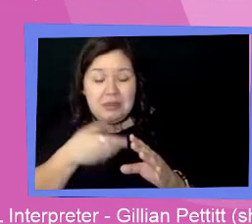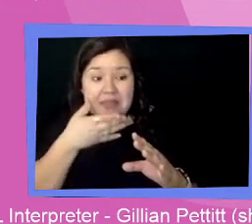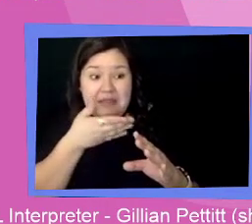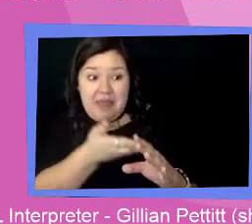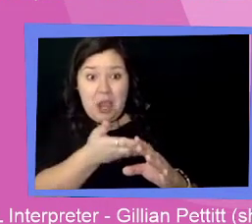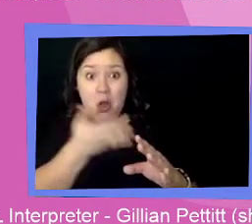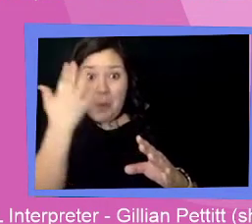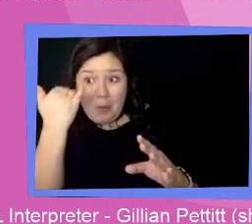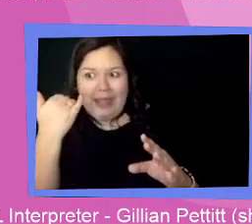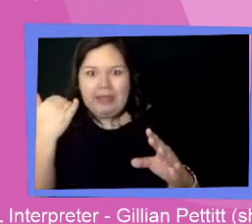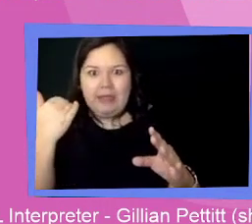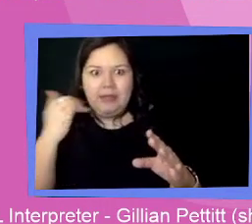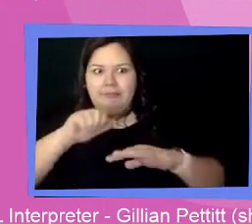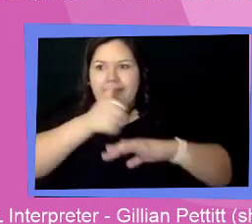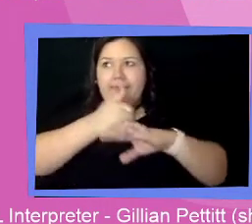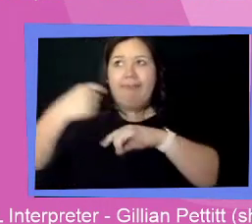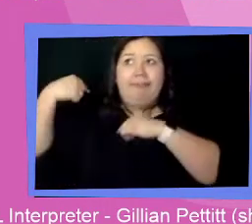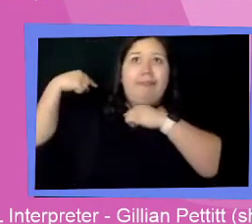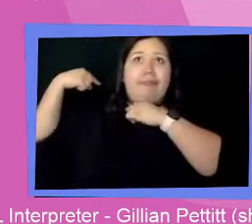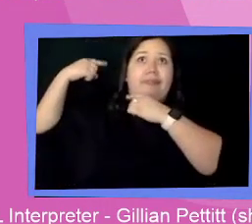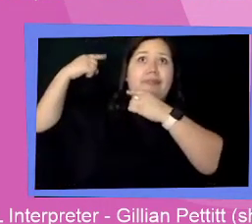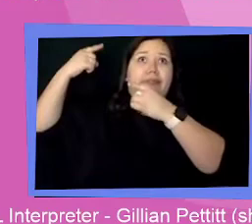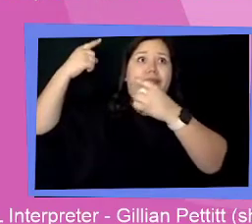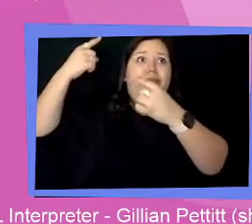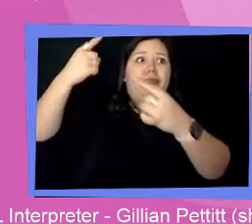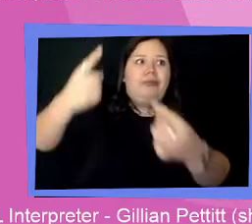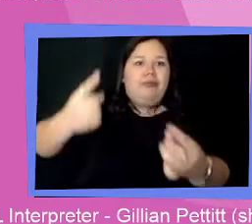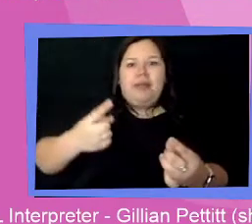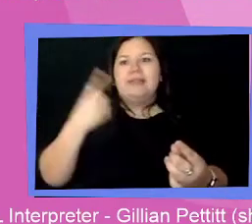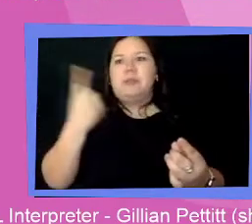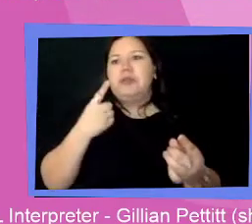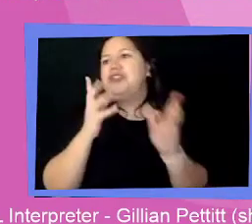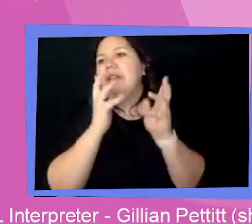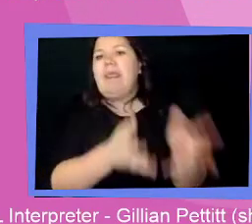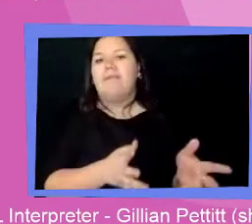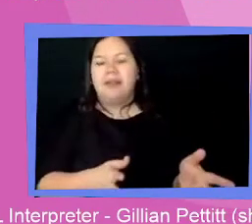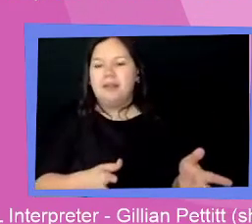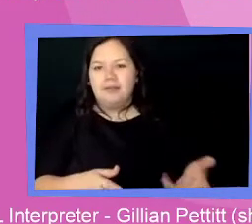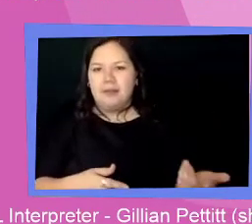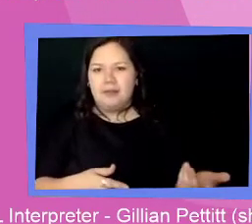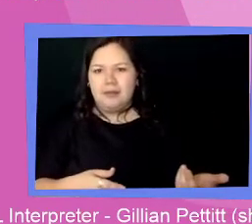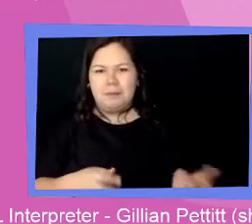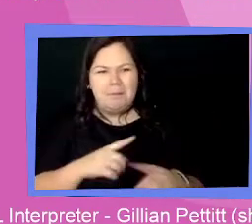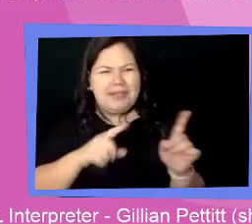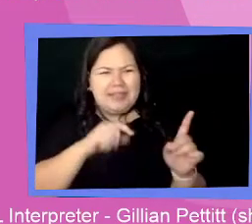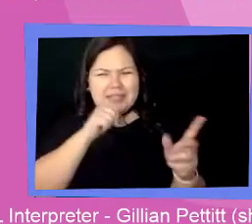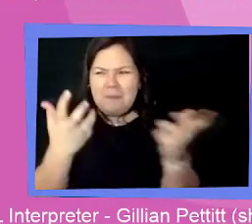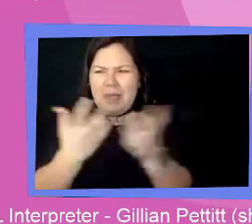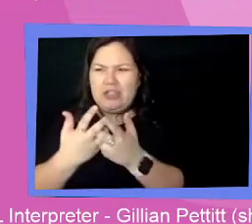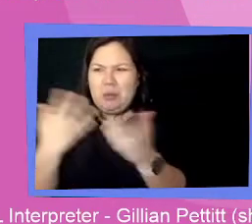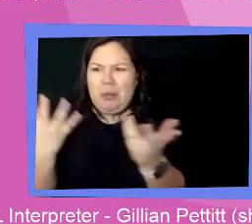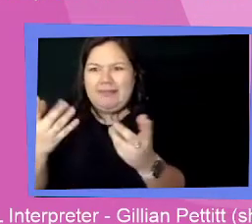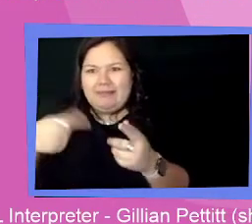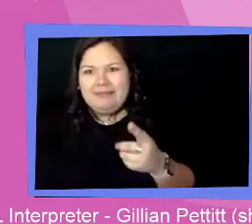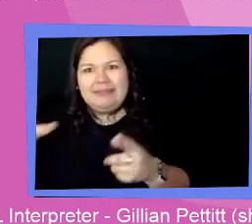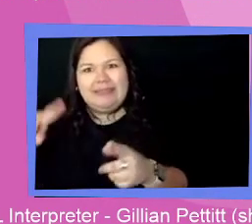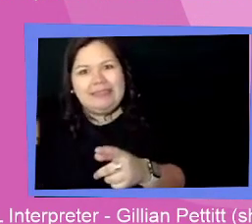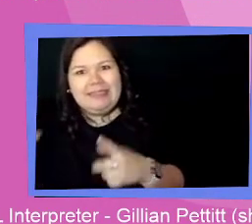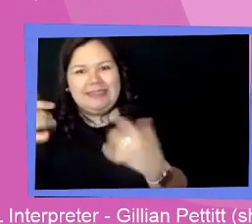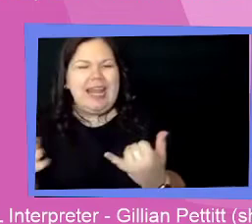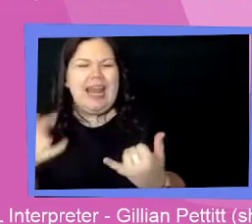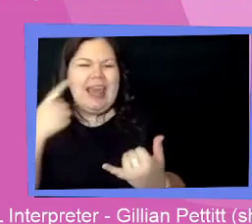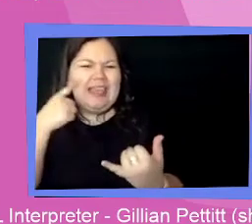for since the beginning of time. And they just makes no sense anymore. And I think we all can easily jump